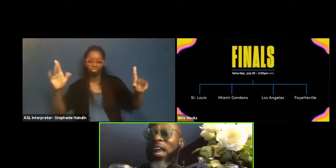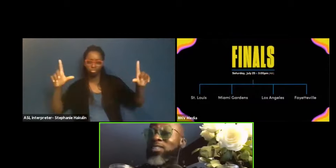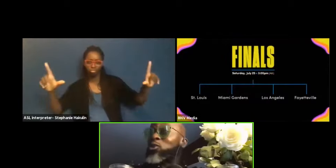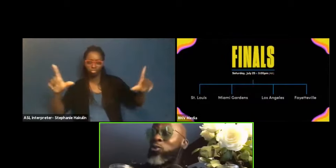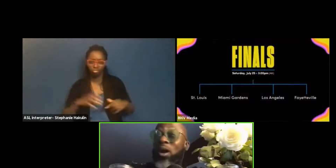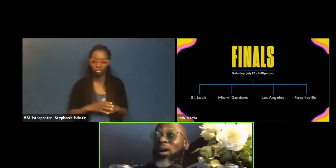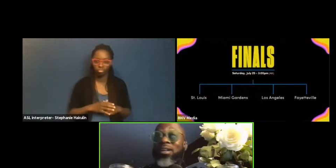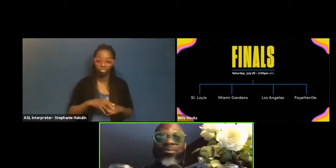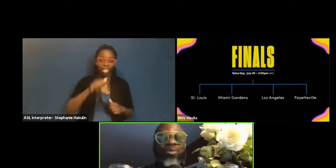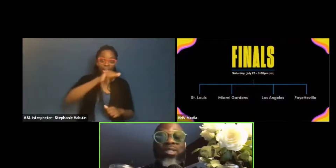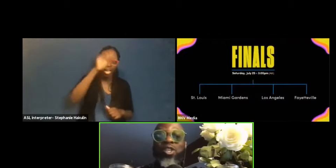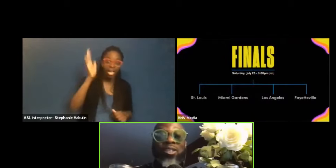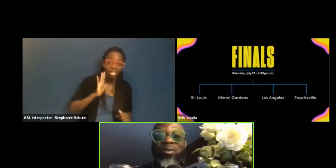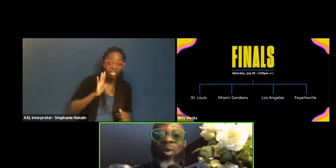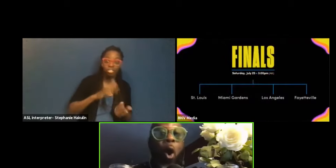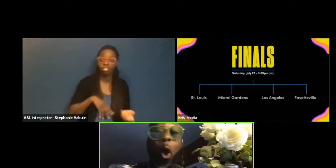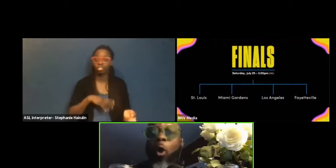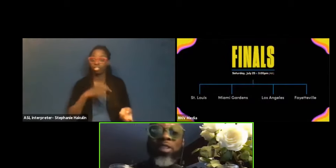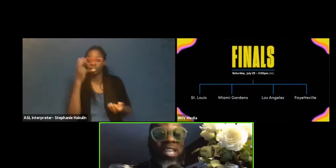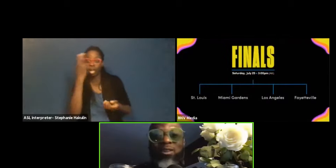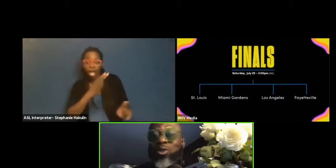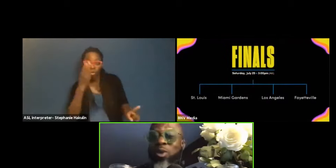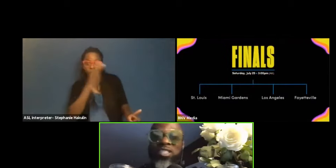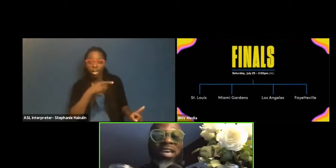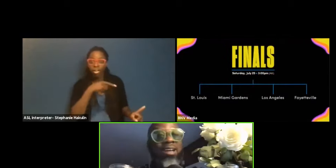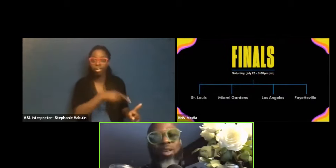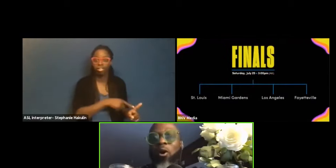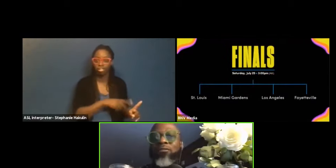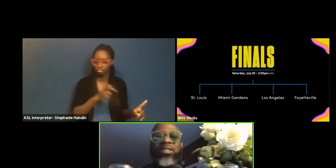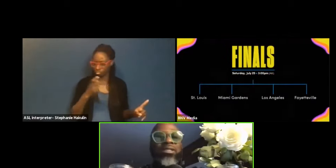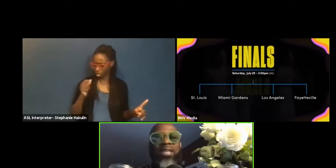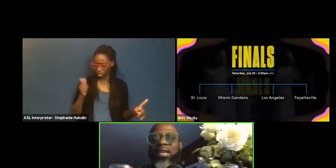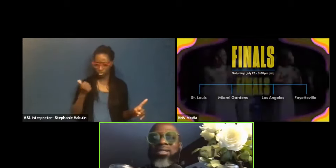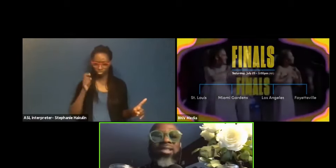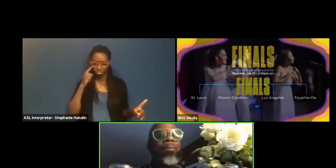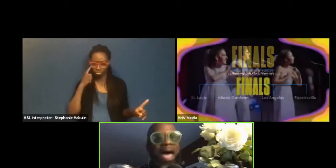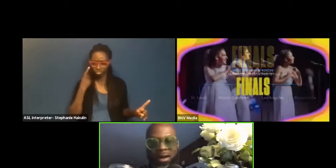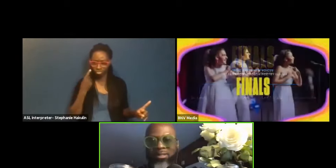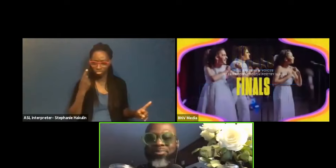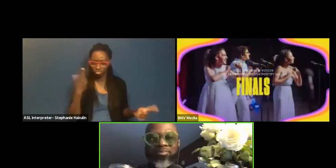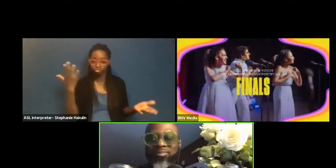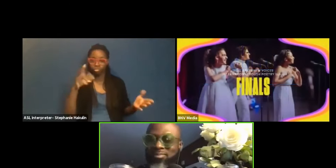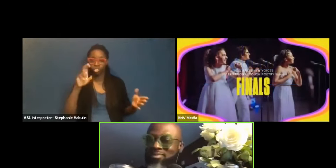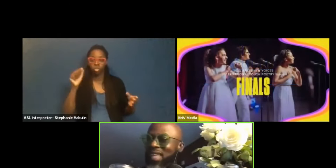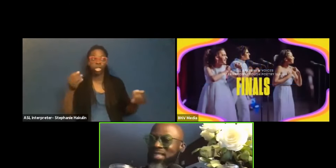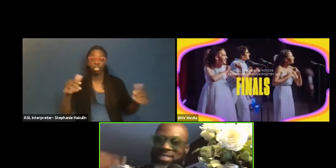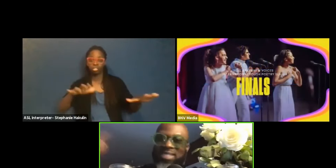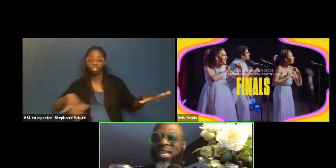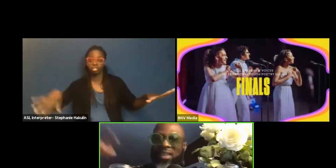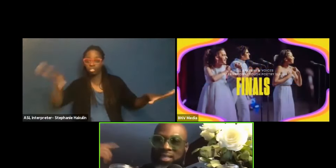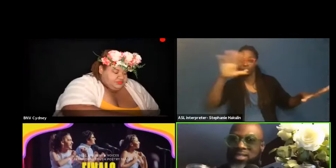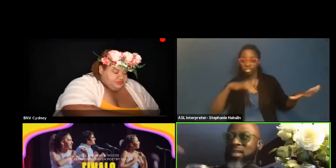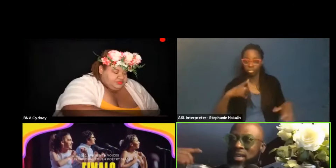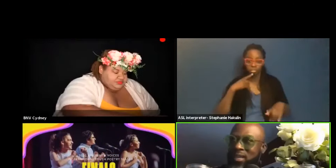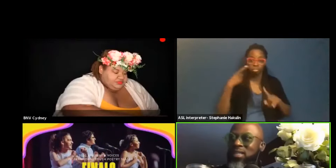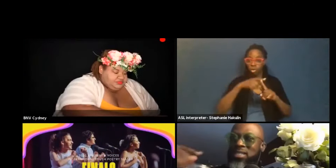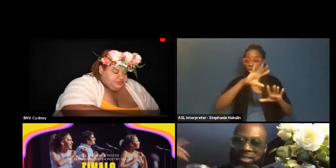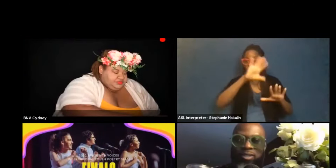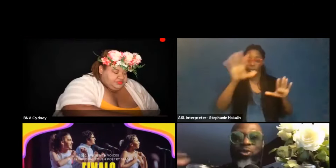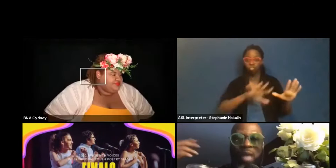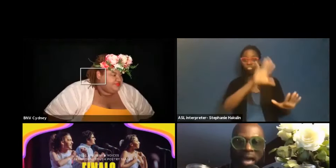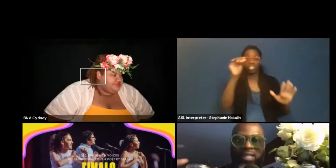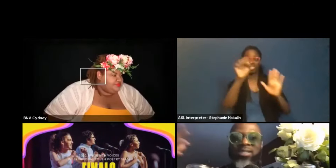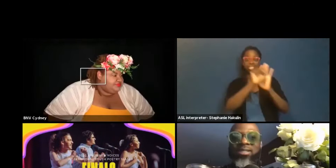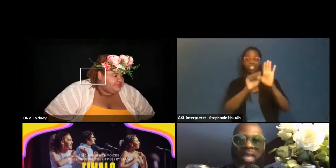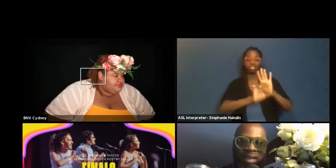man. Shout out to all the territory, shout out to all 50 states. Somehow this thing,